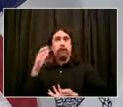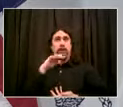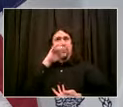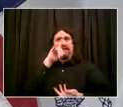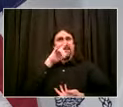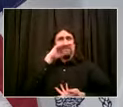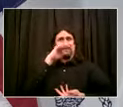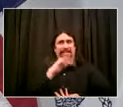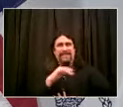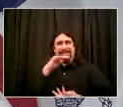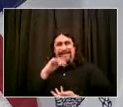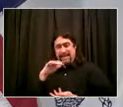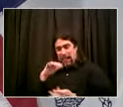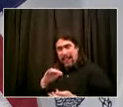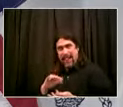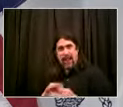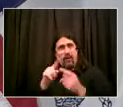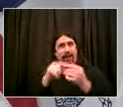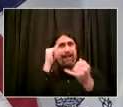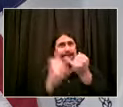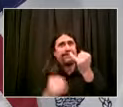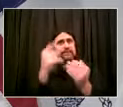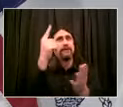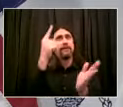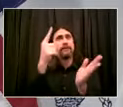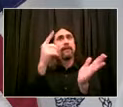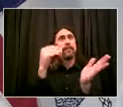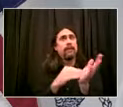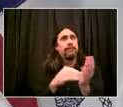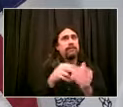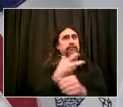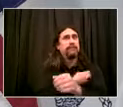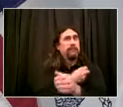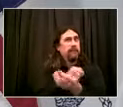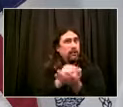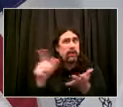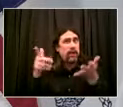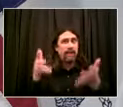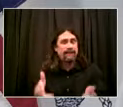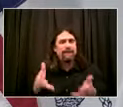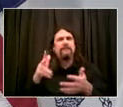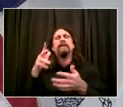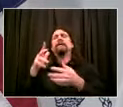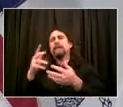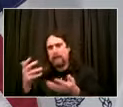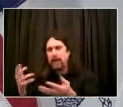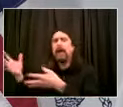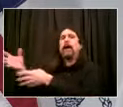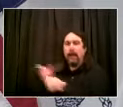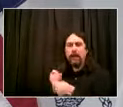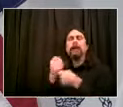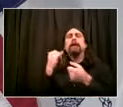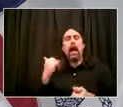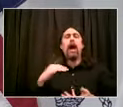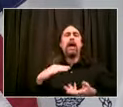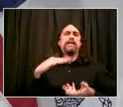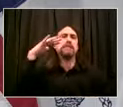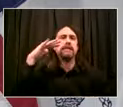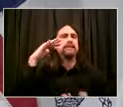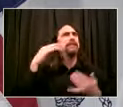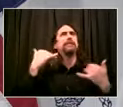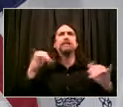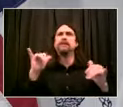we've basically lost a full week in our vaccination efforts, but it will not stop us. It will not stop us from reaching our goal of 5 million New Yorkers